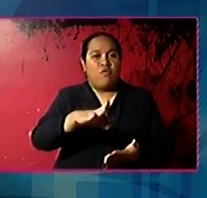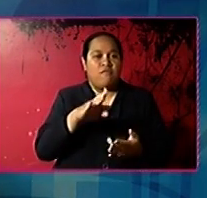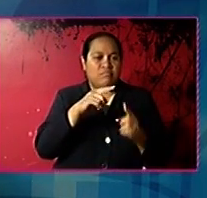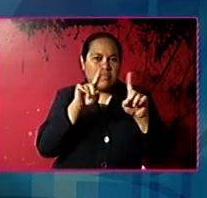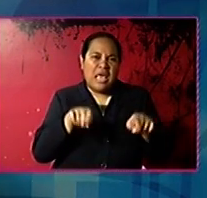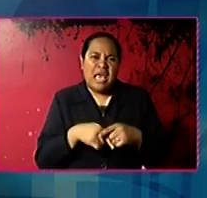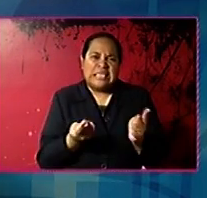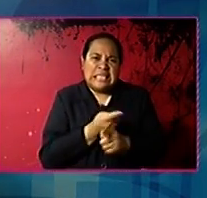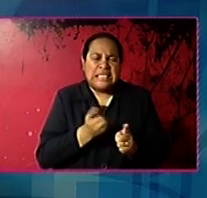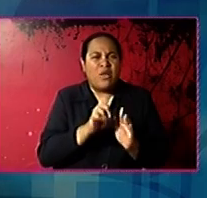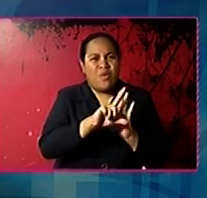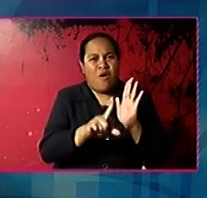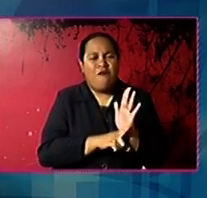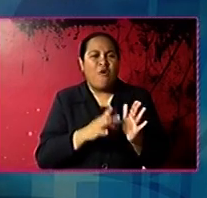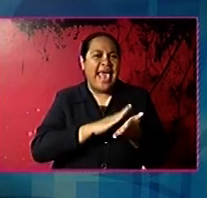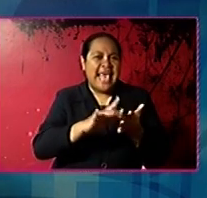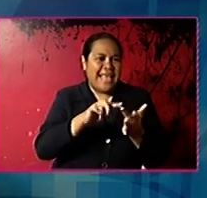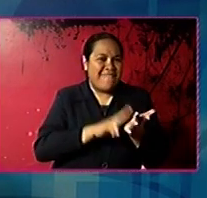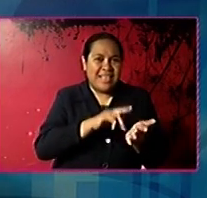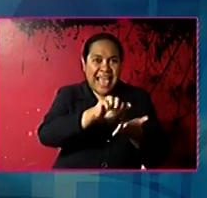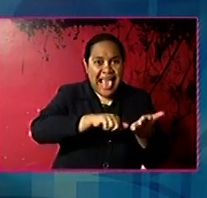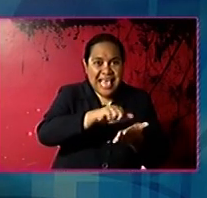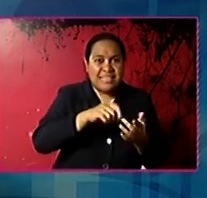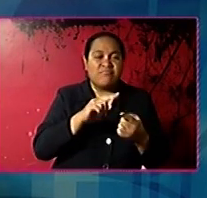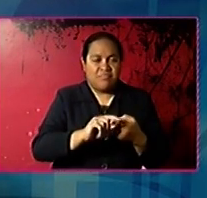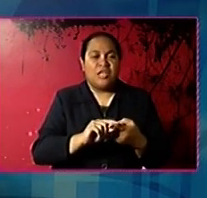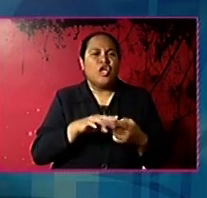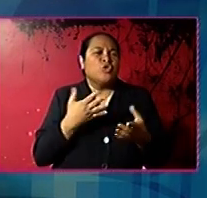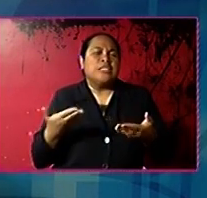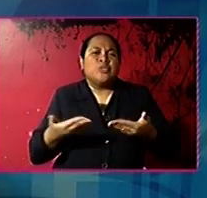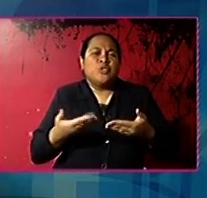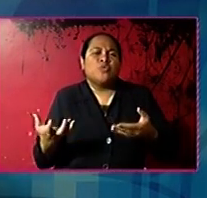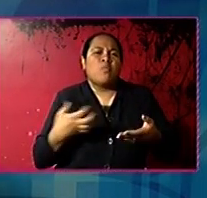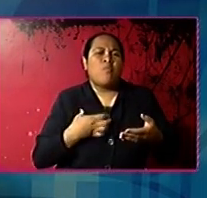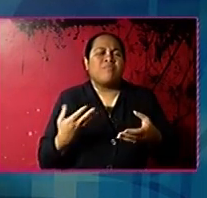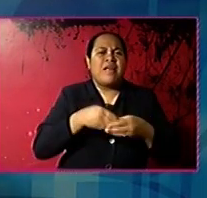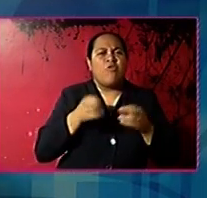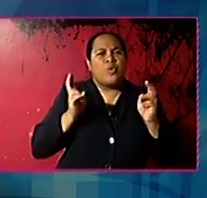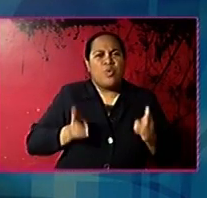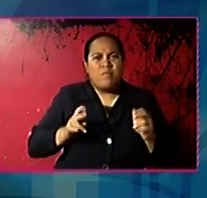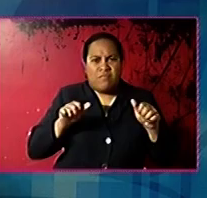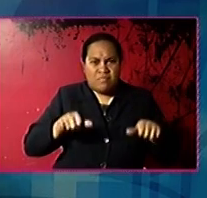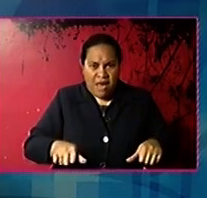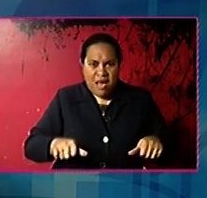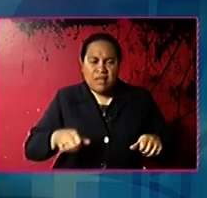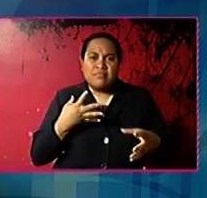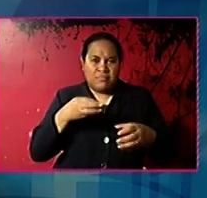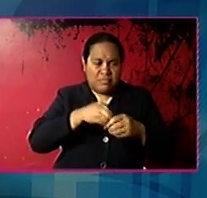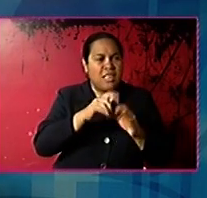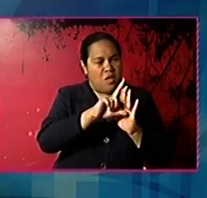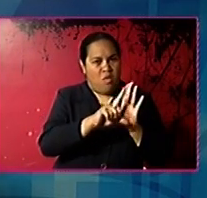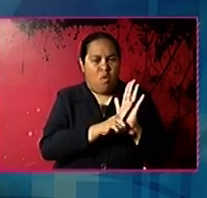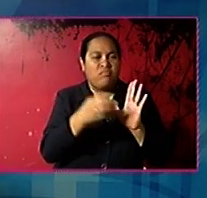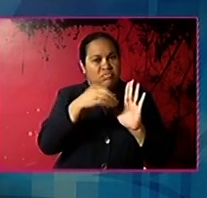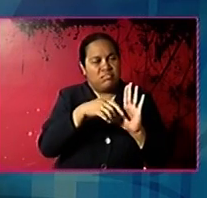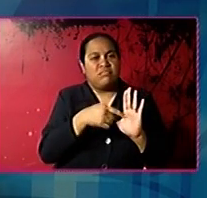AIDS Decree 2011. The decree essentially introduced modern and internationally acceptable standards to provide human